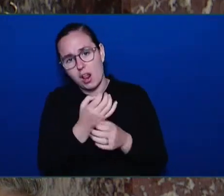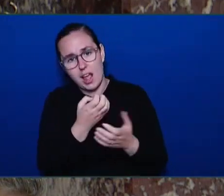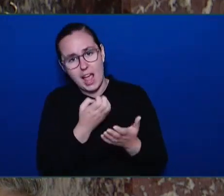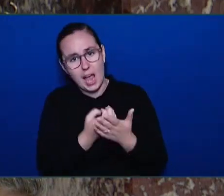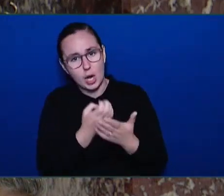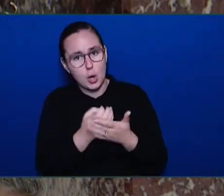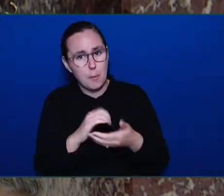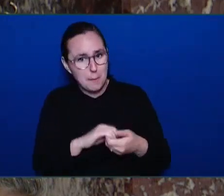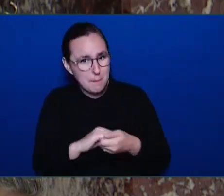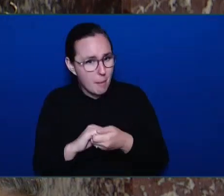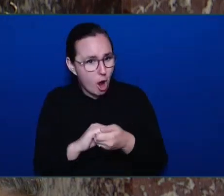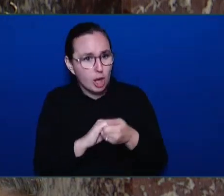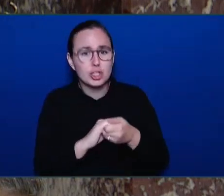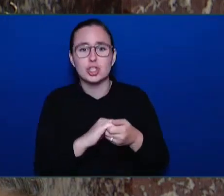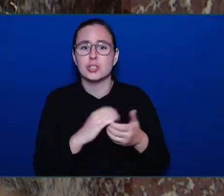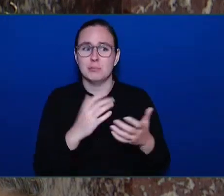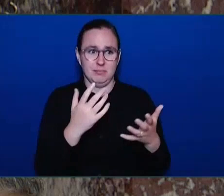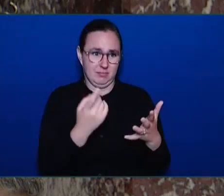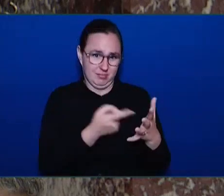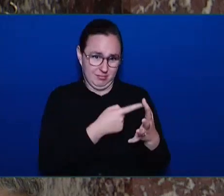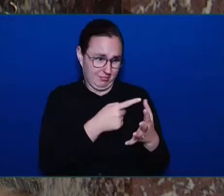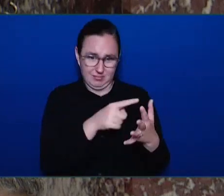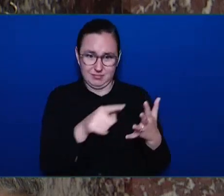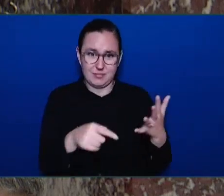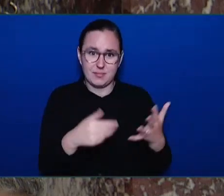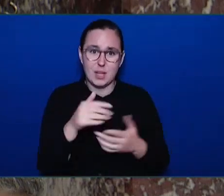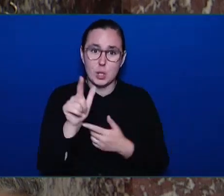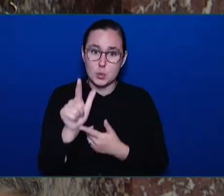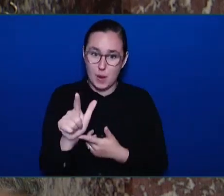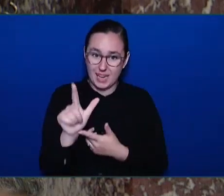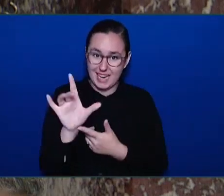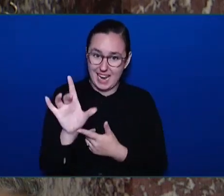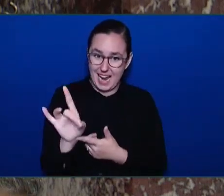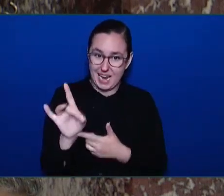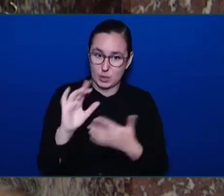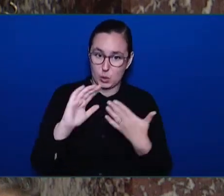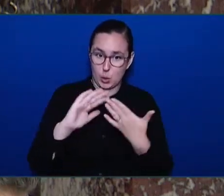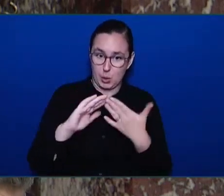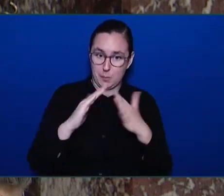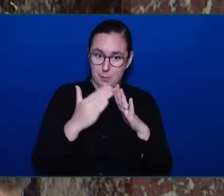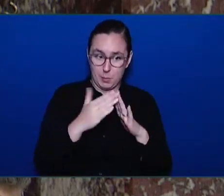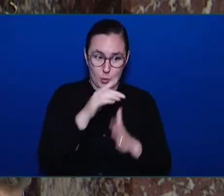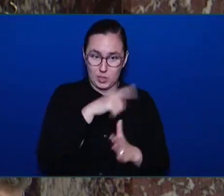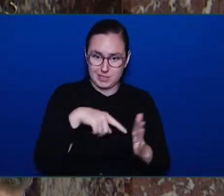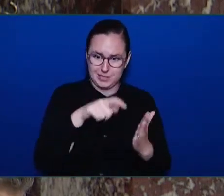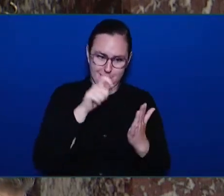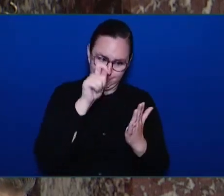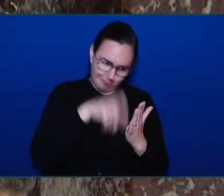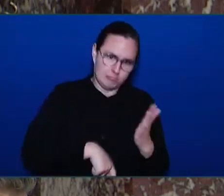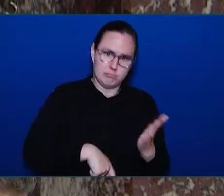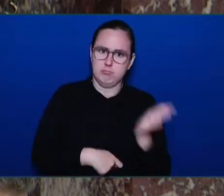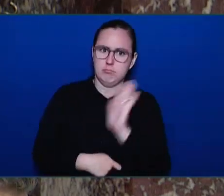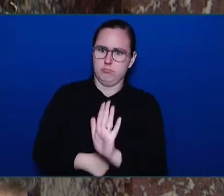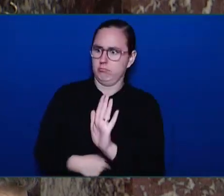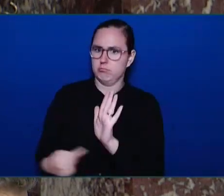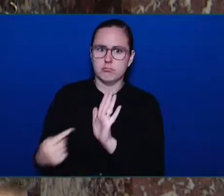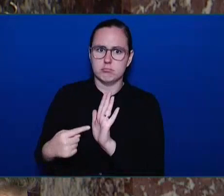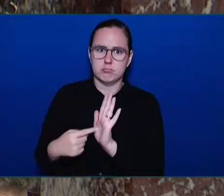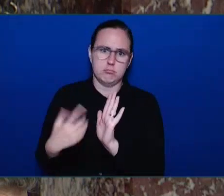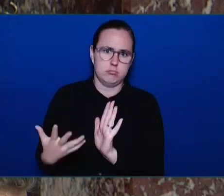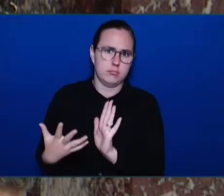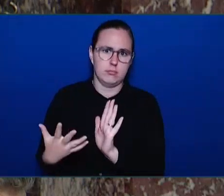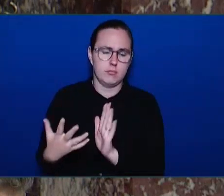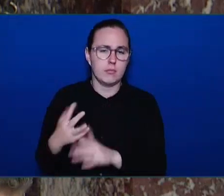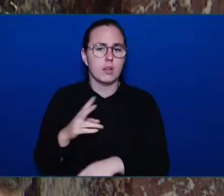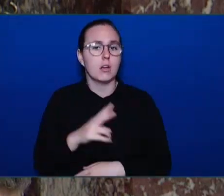this government. And I look to my colleagues on the other side who represent these communities and wonder out loud how it is that we